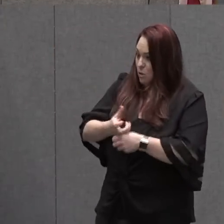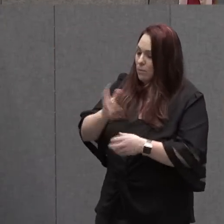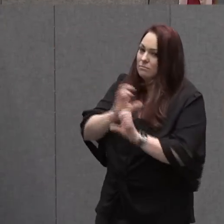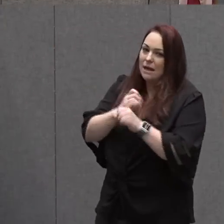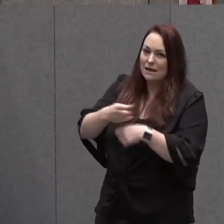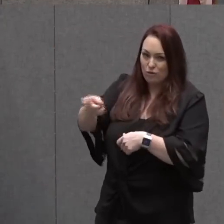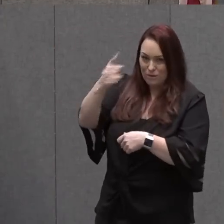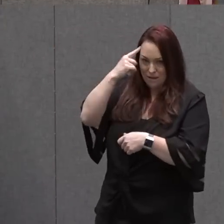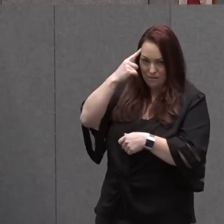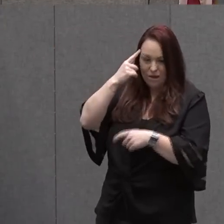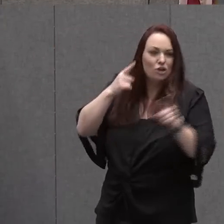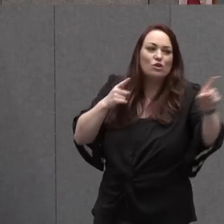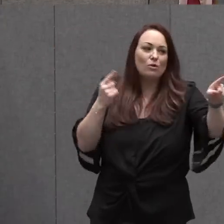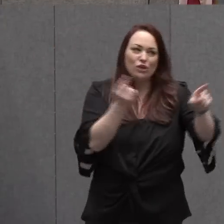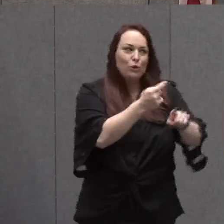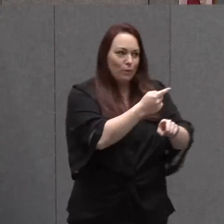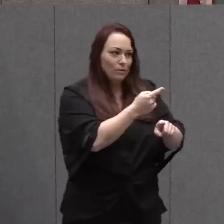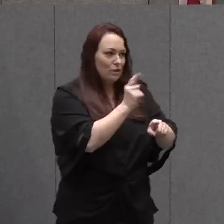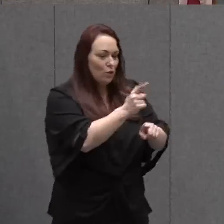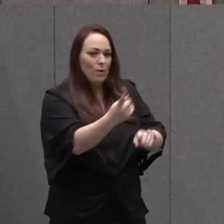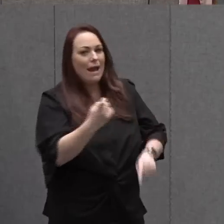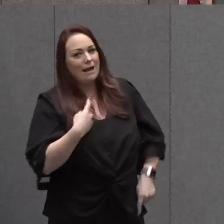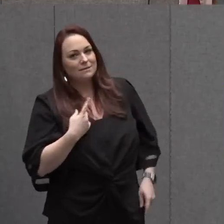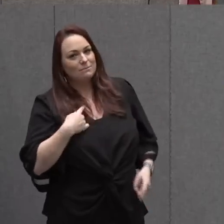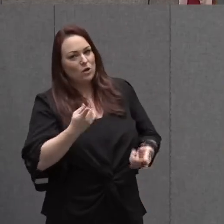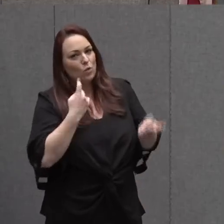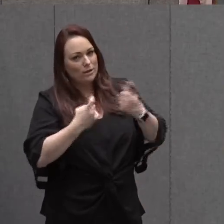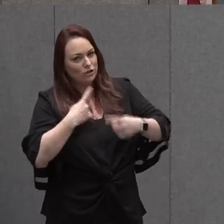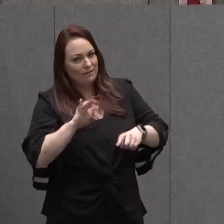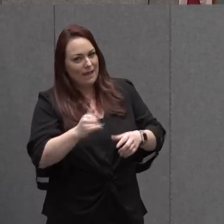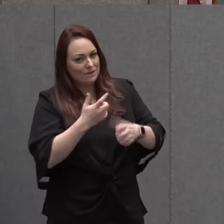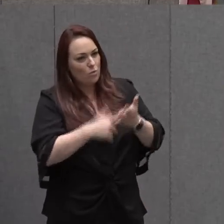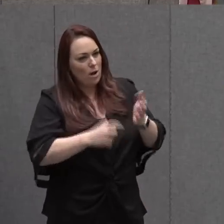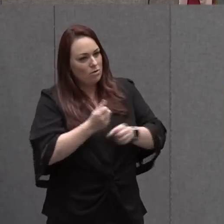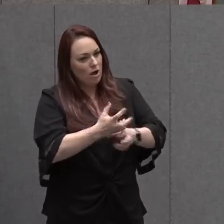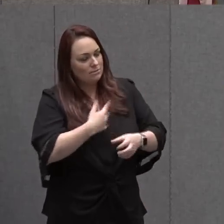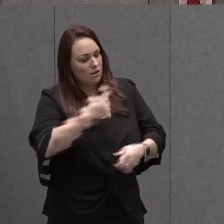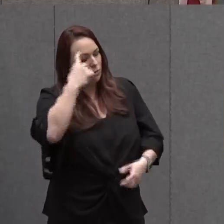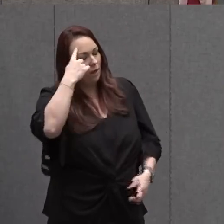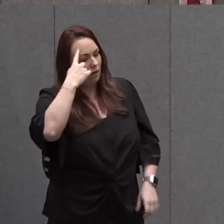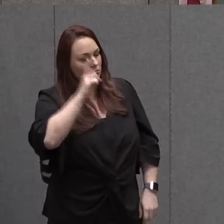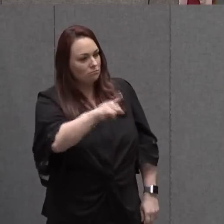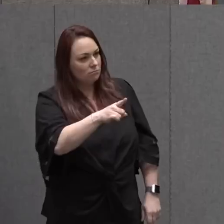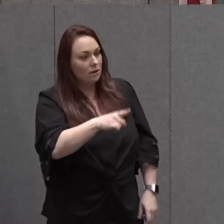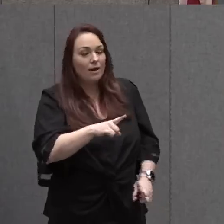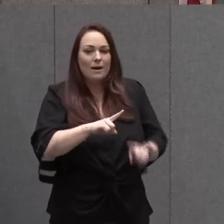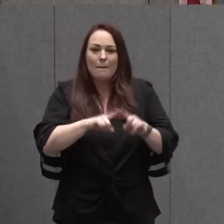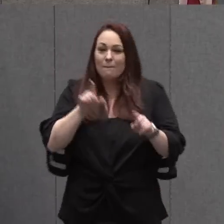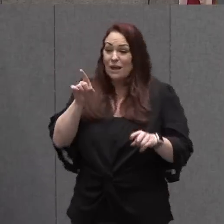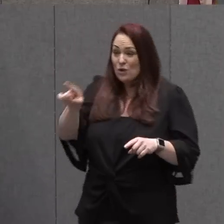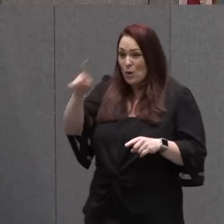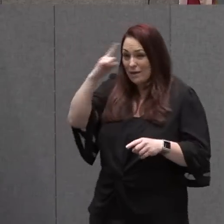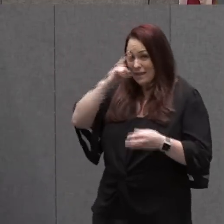You made me think, Miss Martindale. You asked a question. Okay. So, but you're thinking about something totally different than